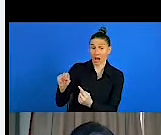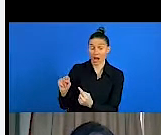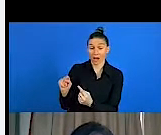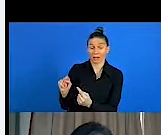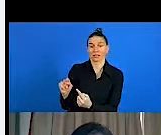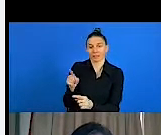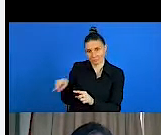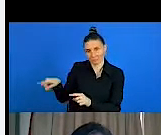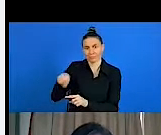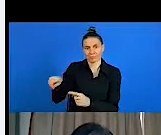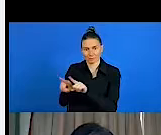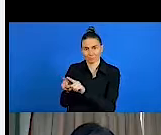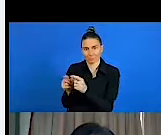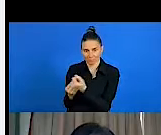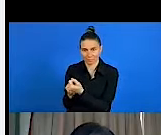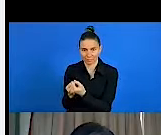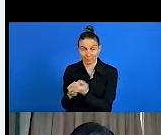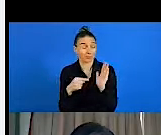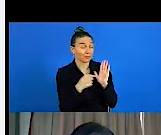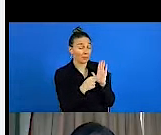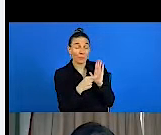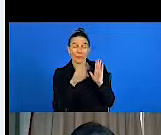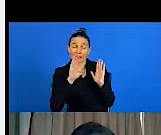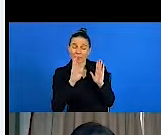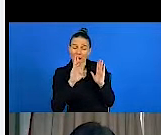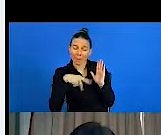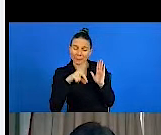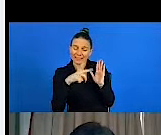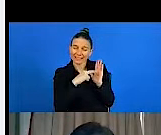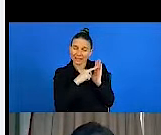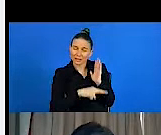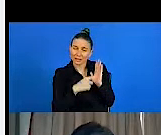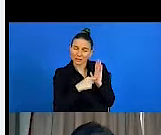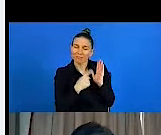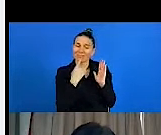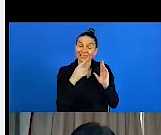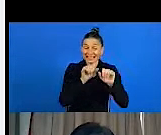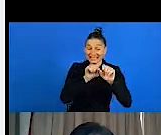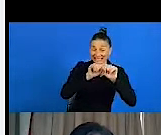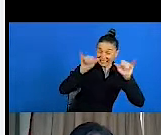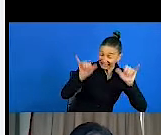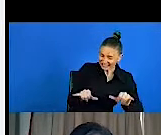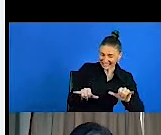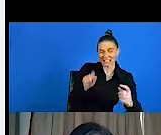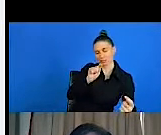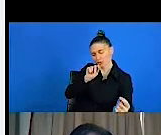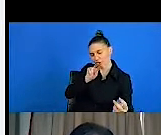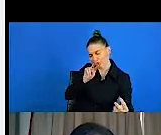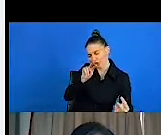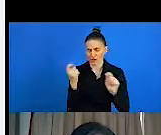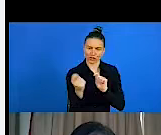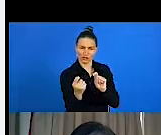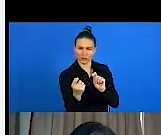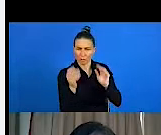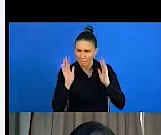the convention, requires a shift in systems and policies, and there may